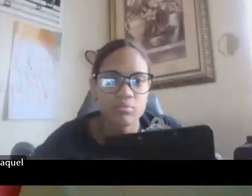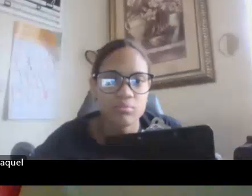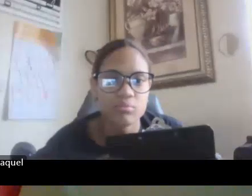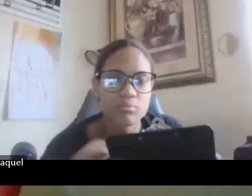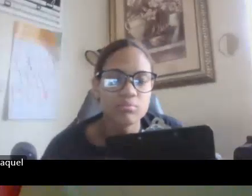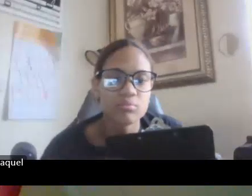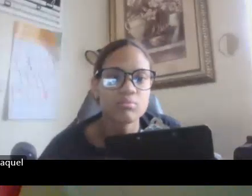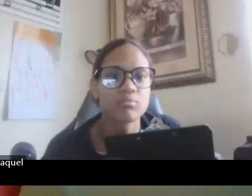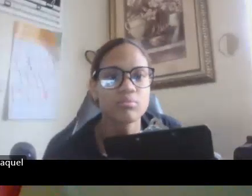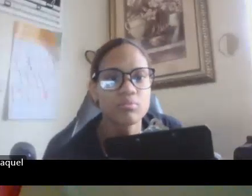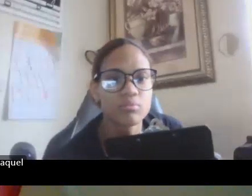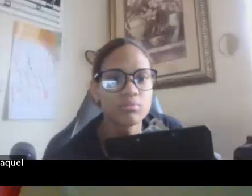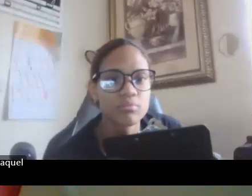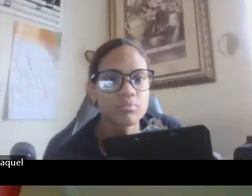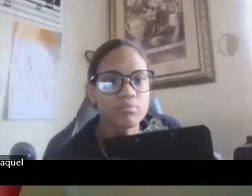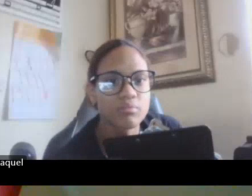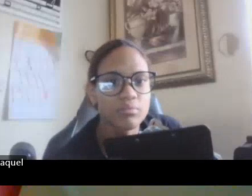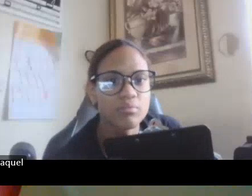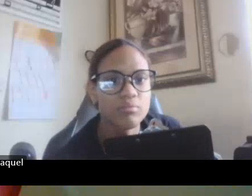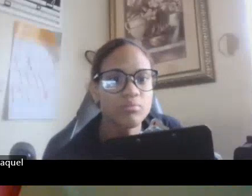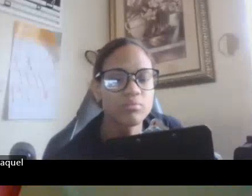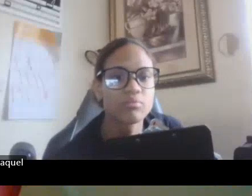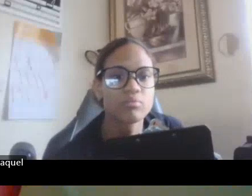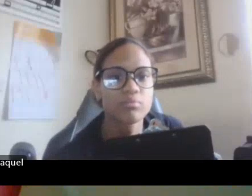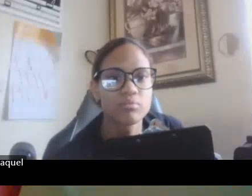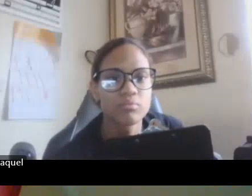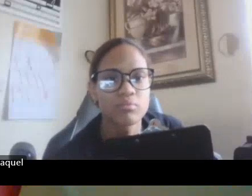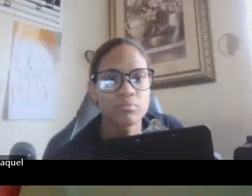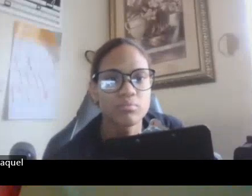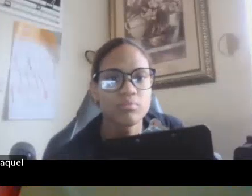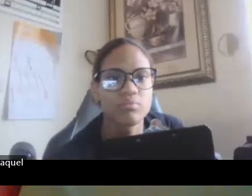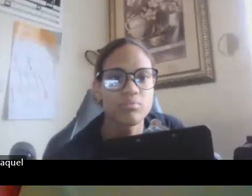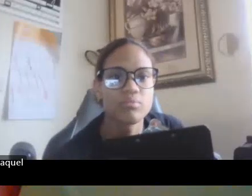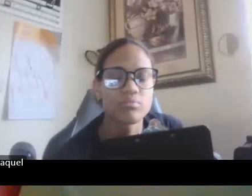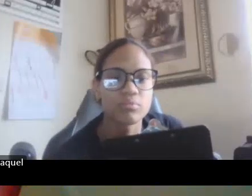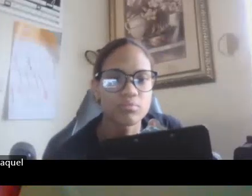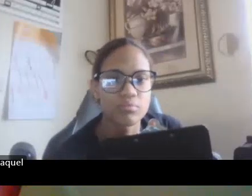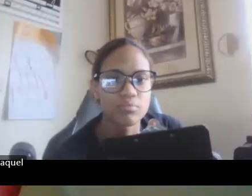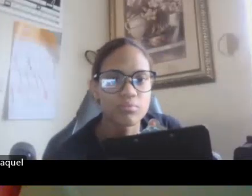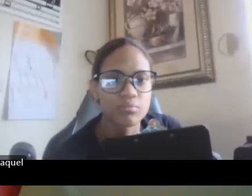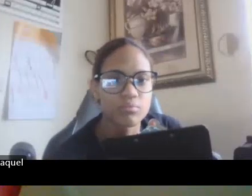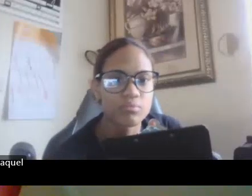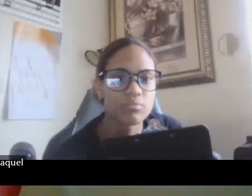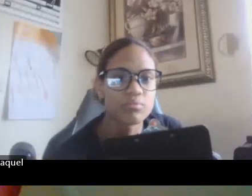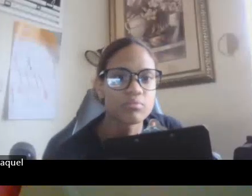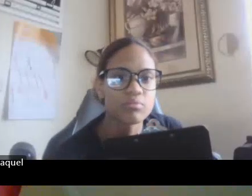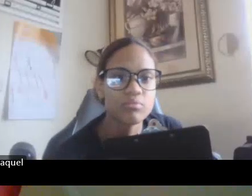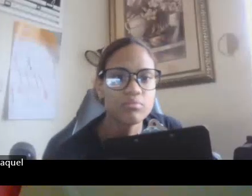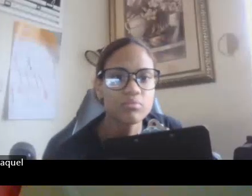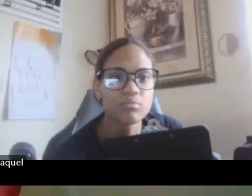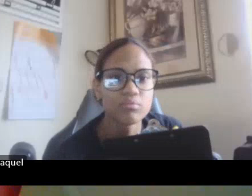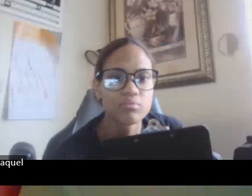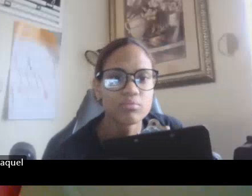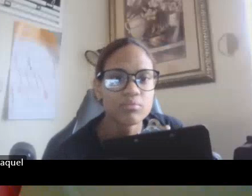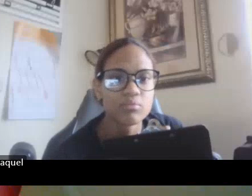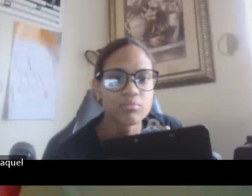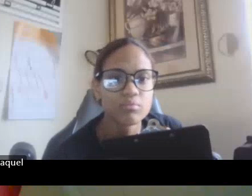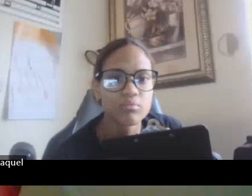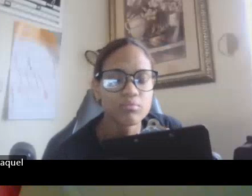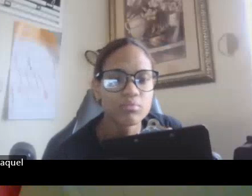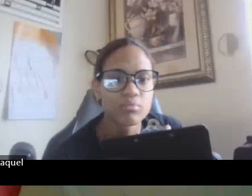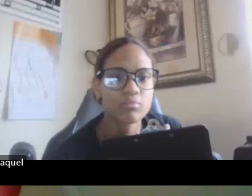and then what kind of argument arises from that. If it's healthcare, if it's education, if it's medicine, if